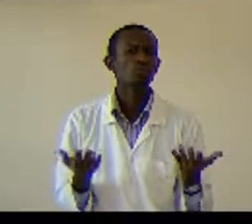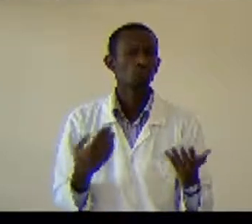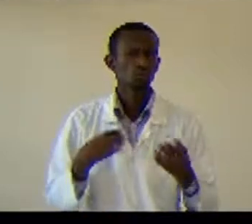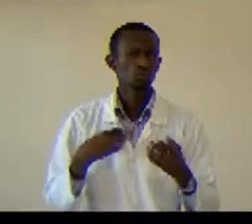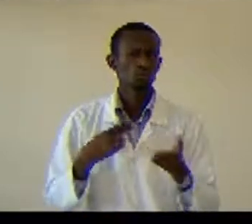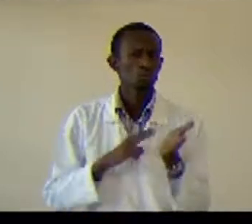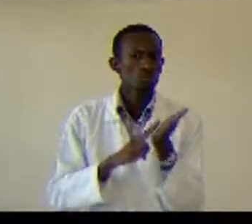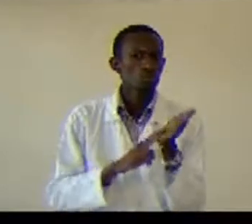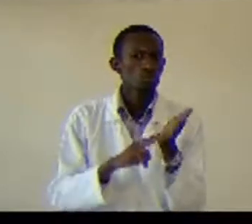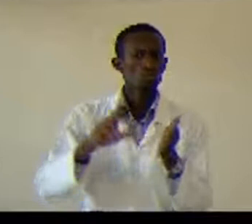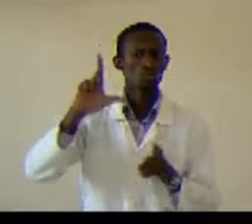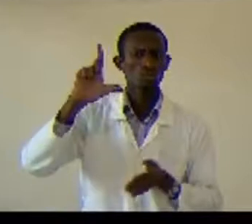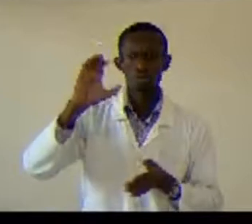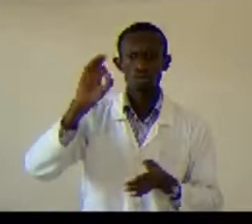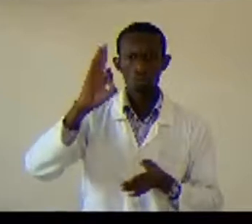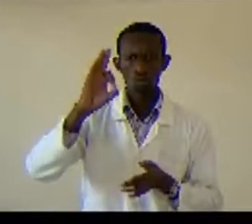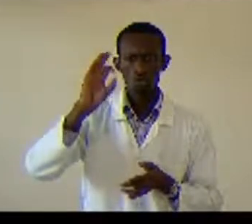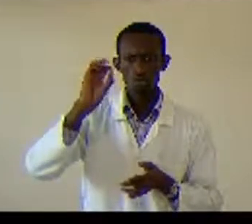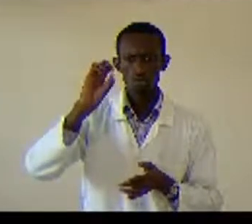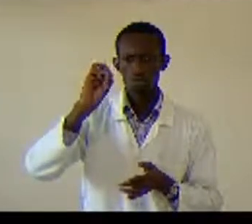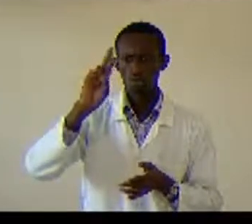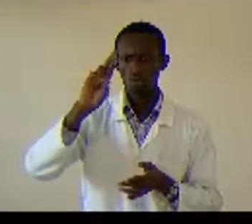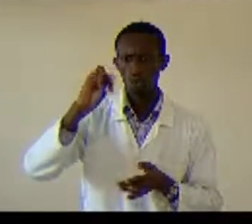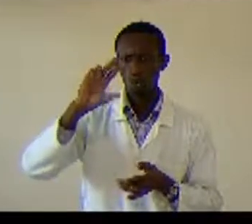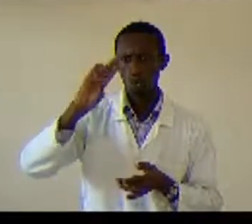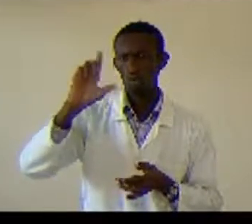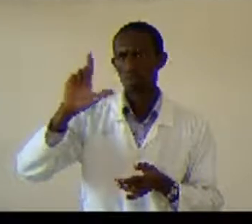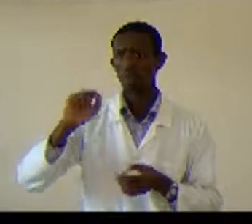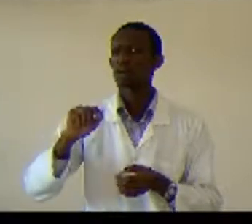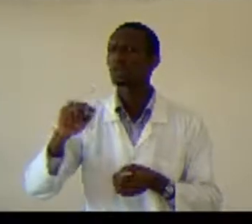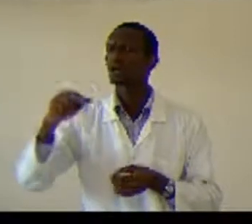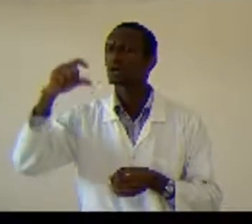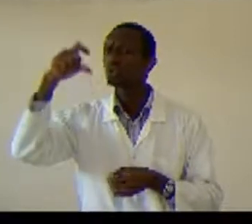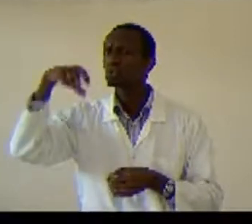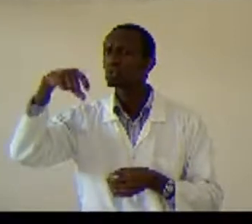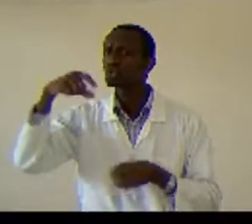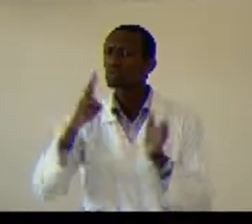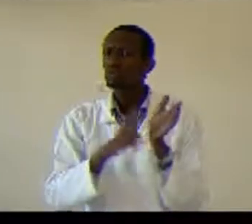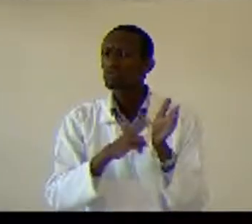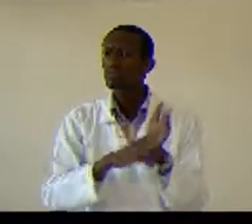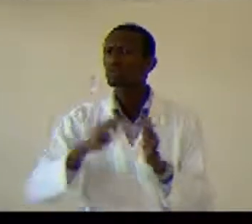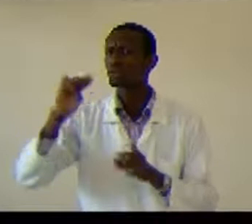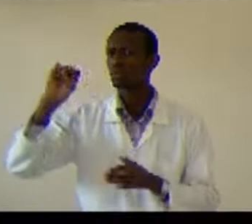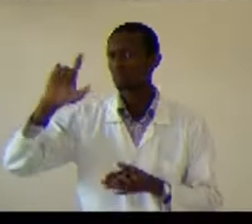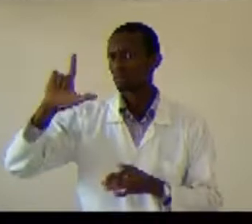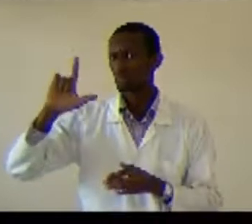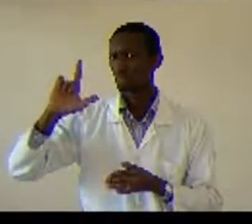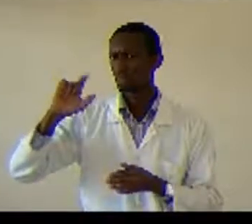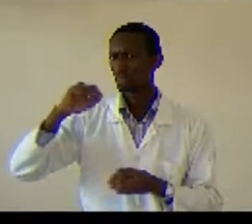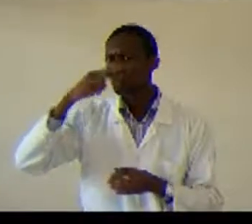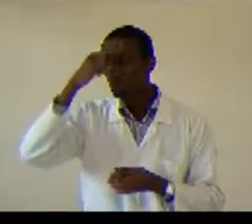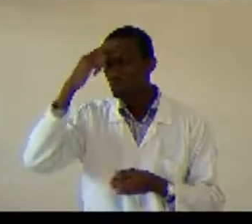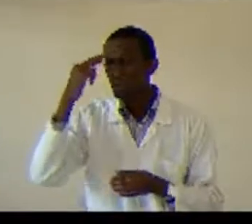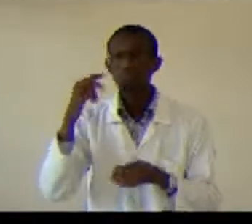formula Q is equal to ml and H is equal to ml, of course the same formula, to